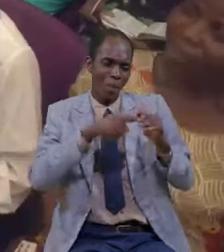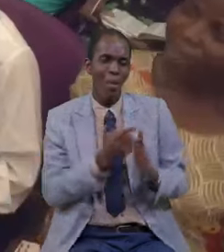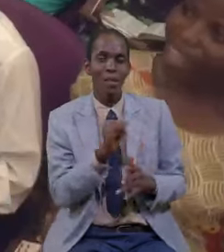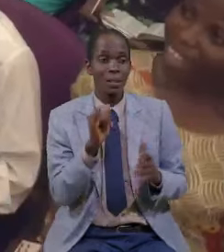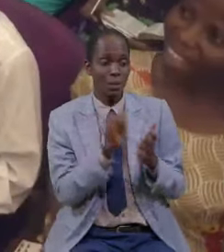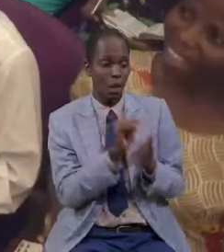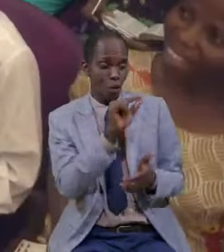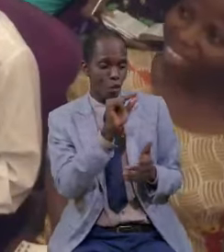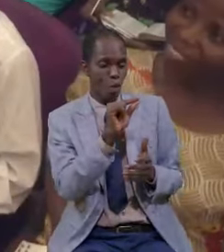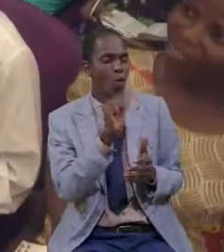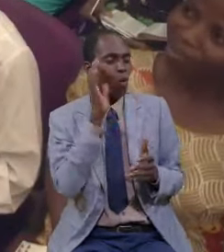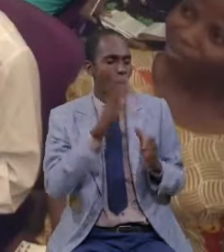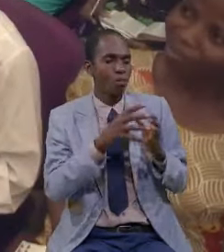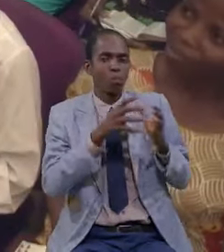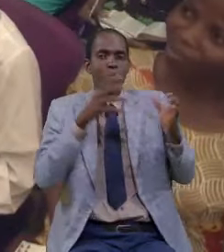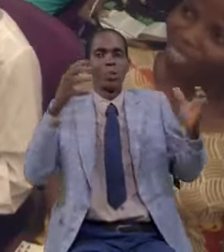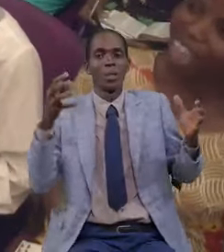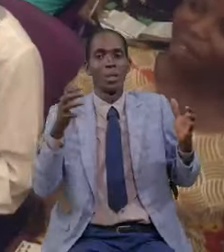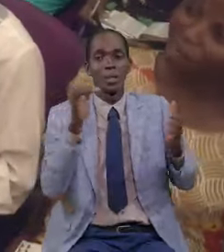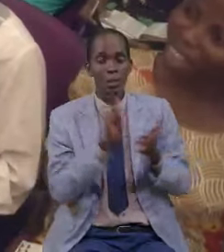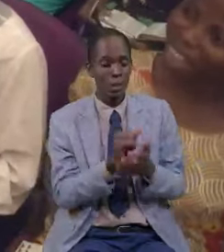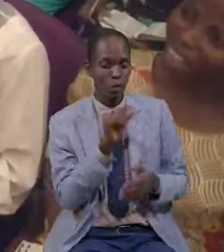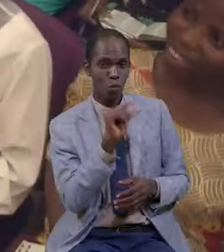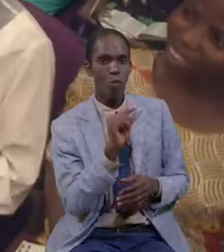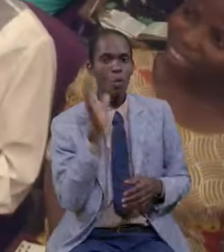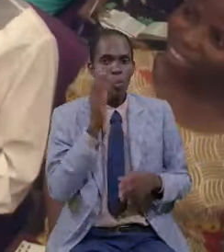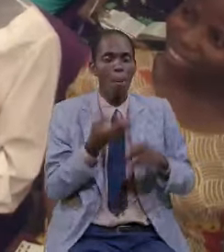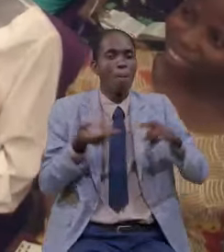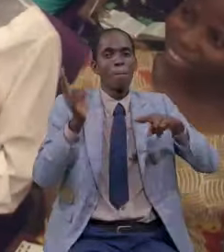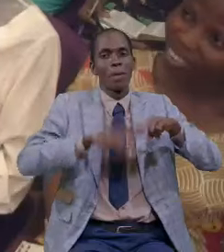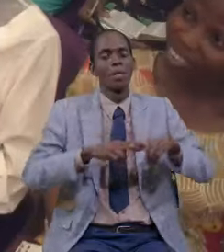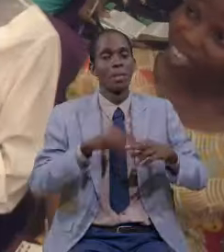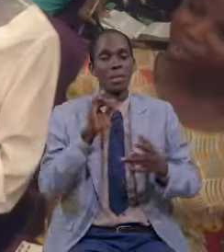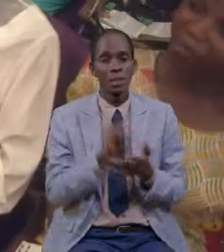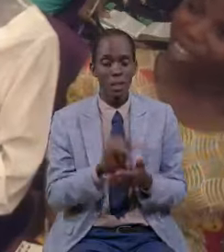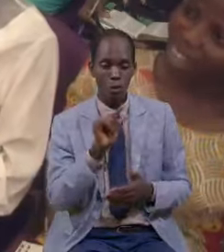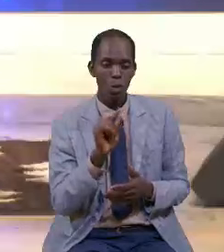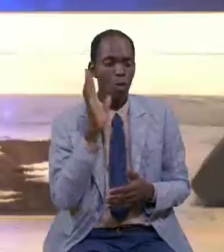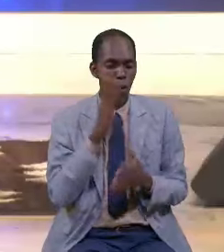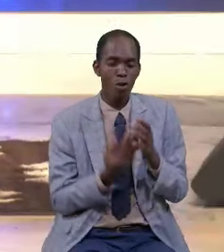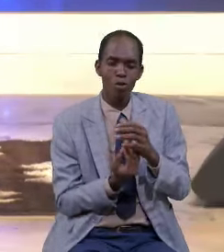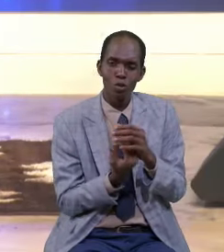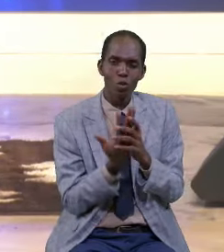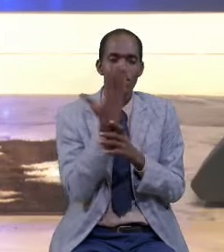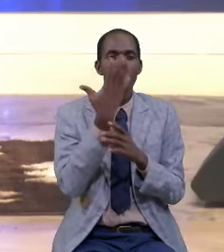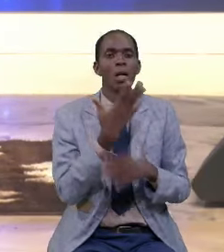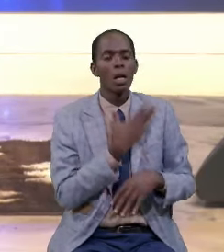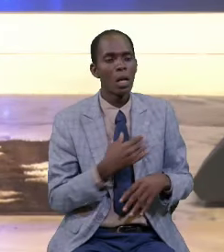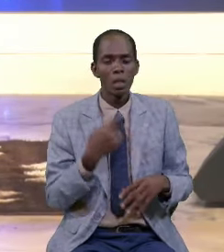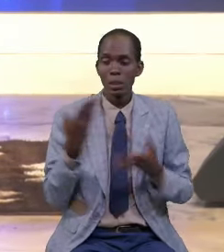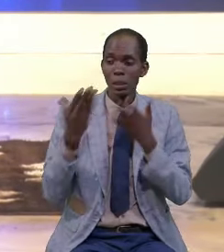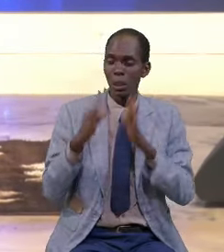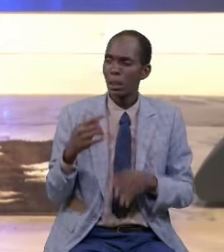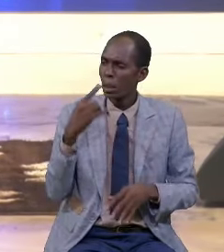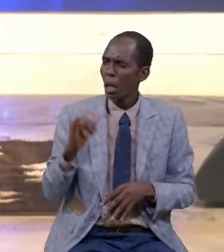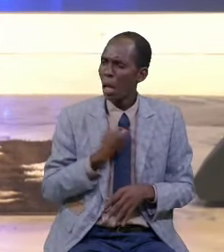expand. That thing will multiply. That thing will grow. He said, I see it, and it's